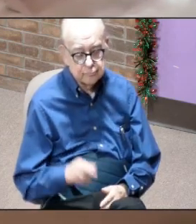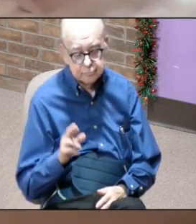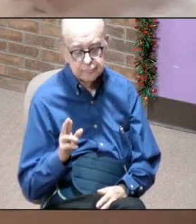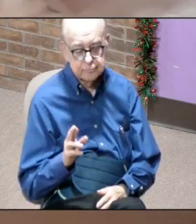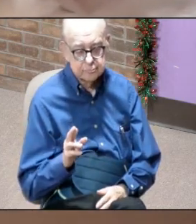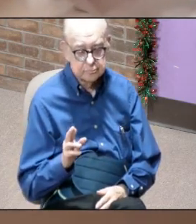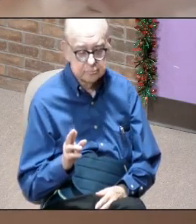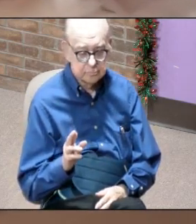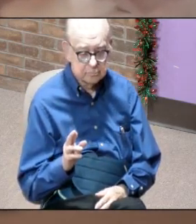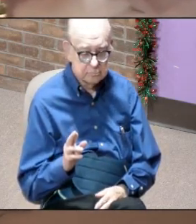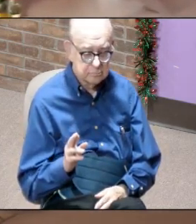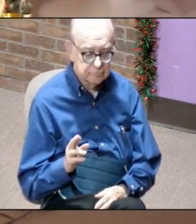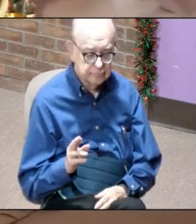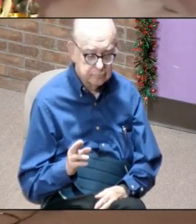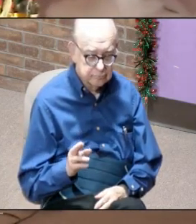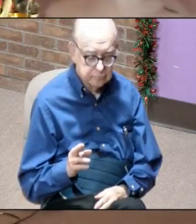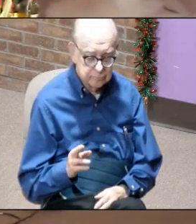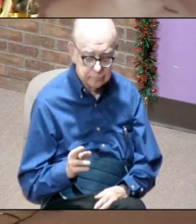Or,